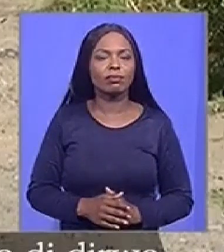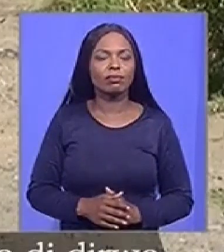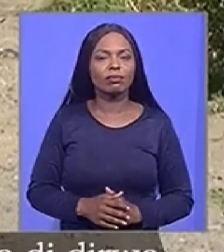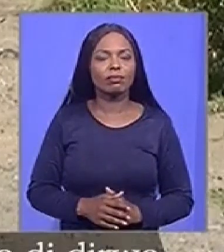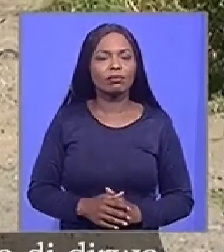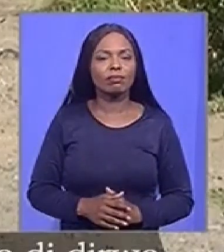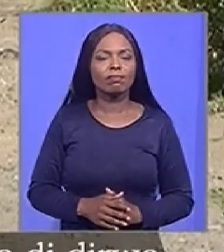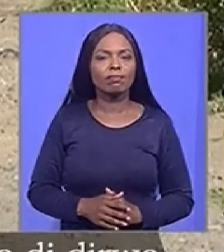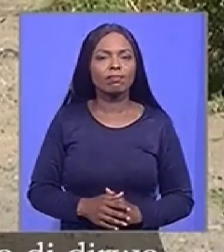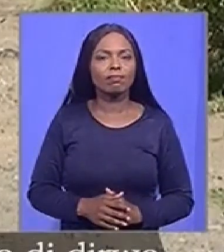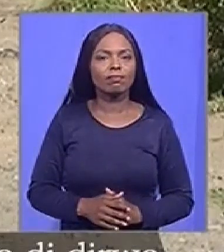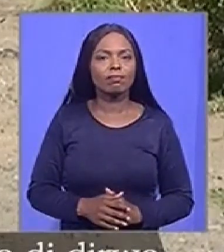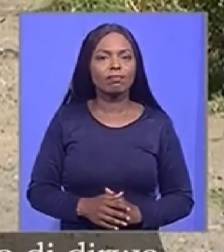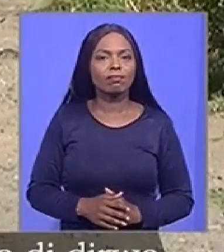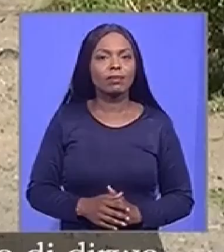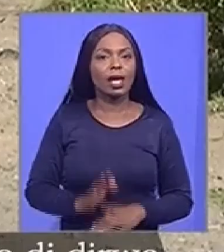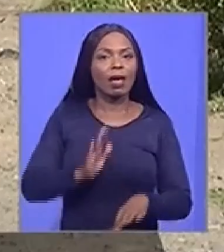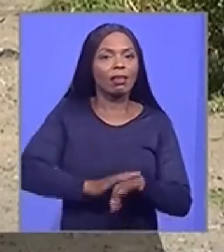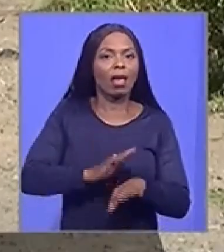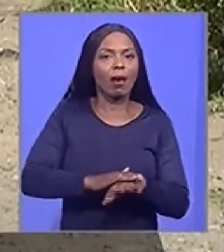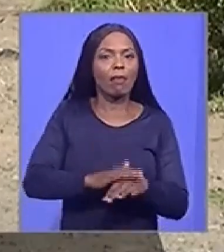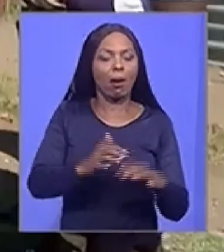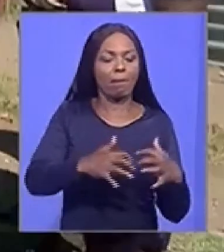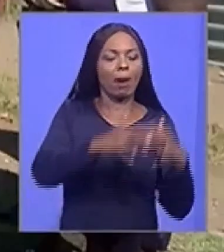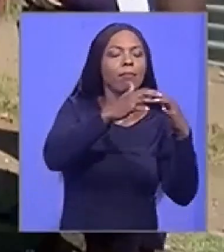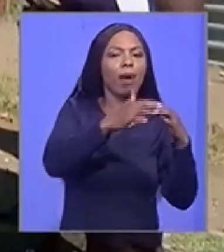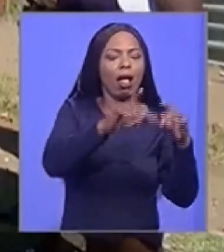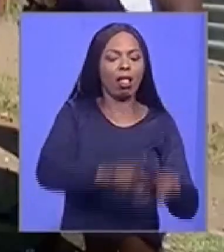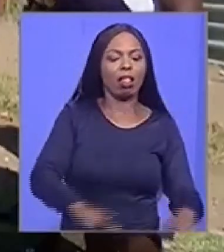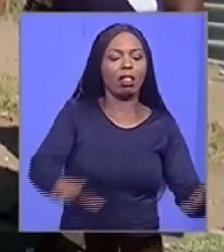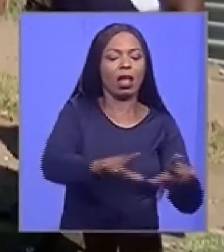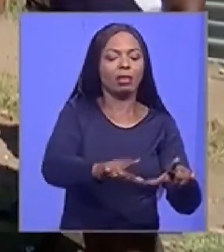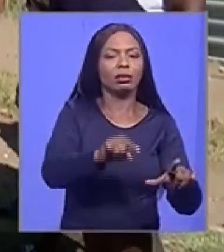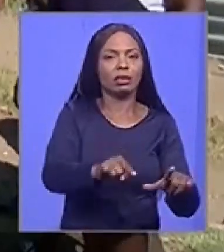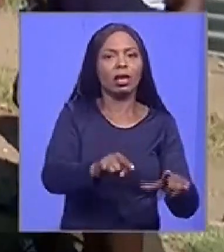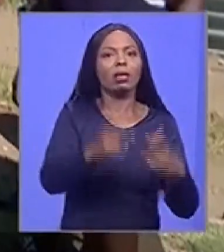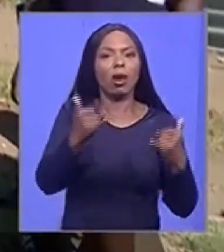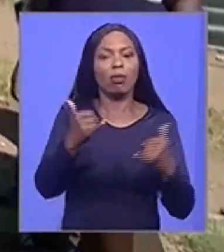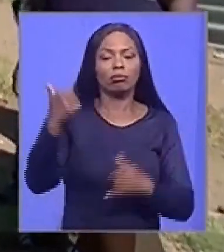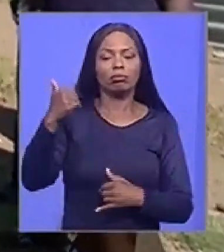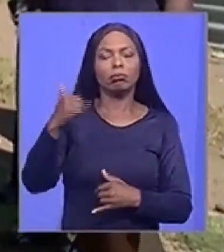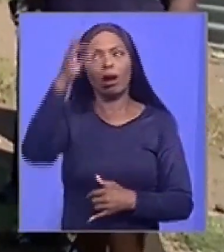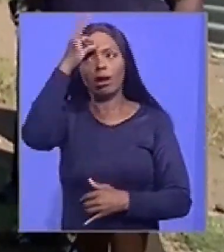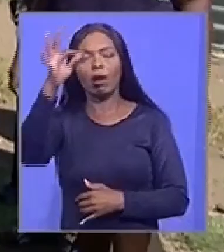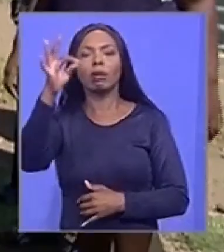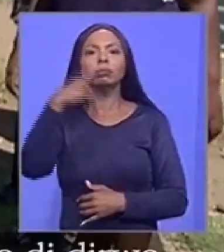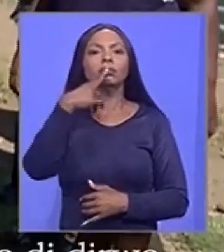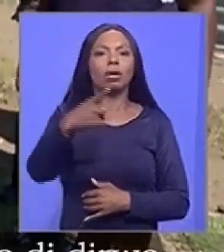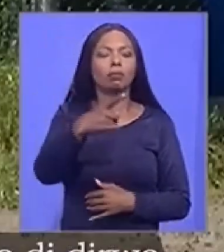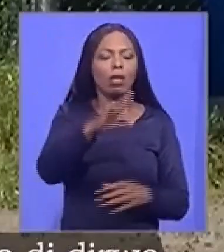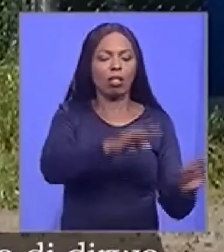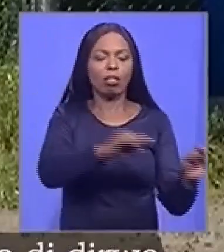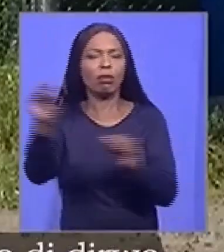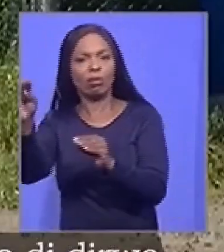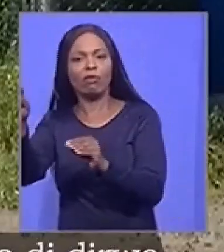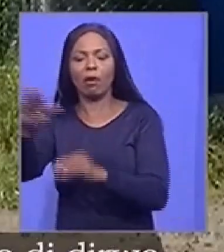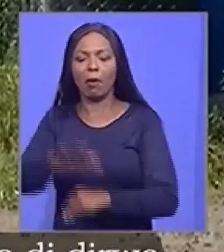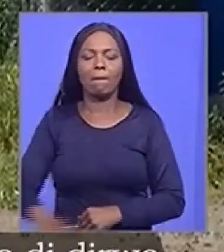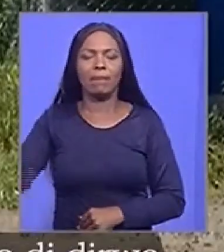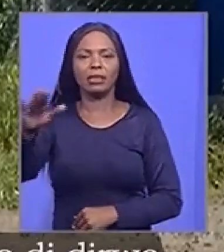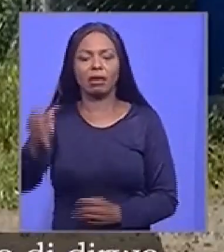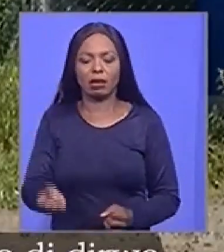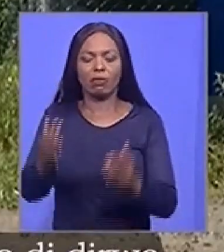Nako le nako fa go nna le lefelo le lešwa la baipei baagi bano ba na le tsholofelo ya gore ba tla fudusiwa le go iponela magae a